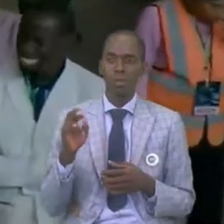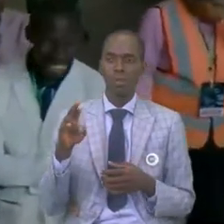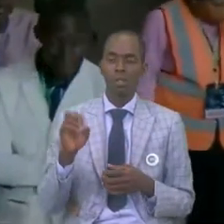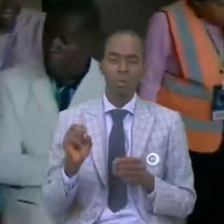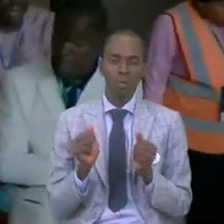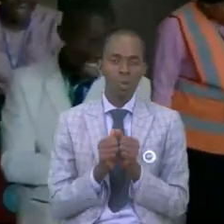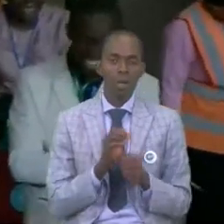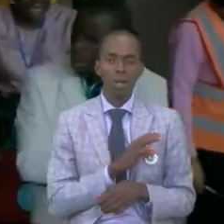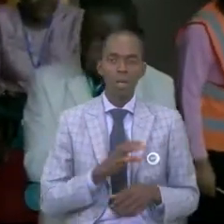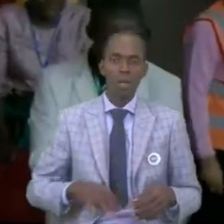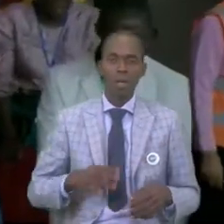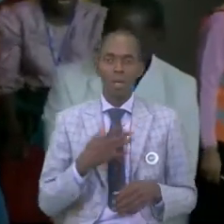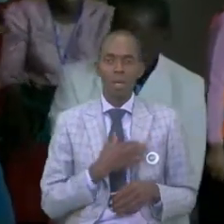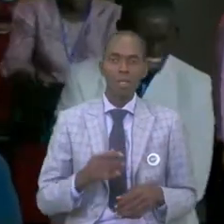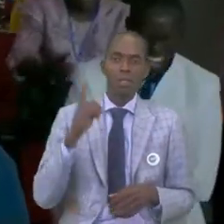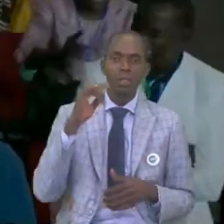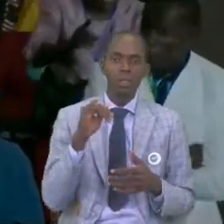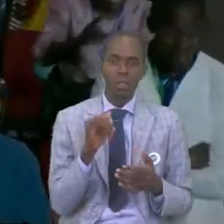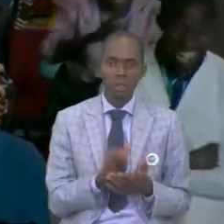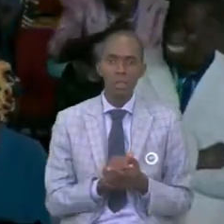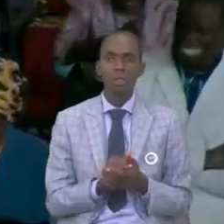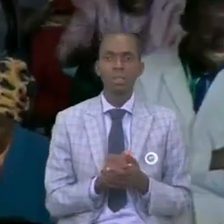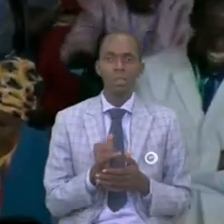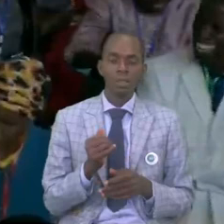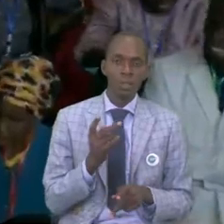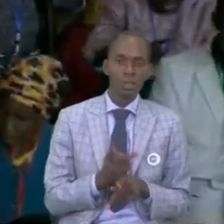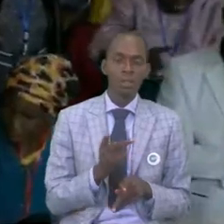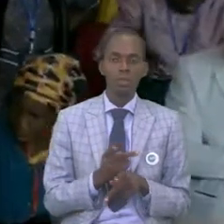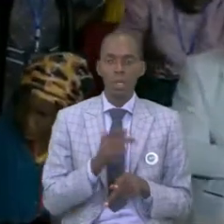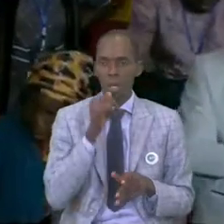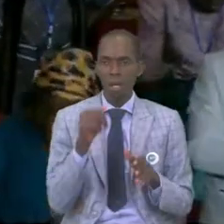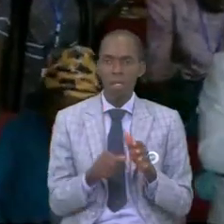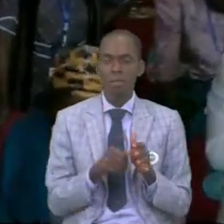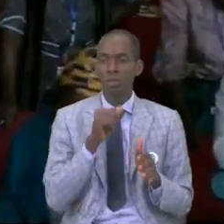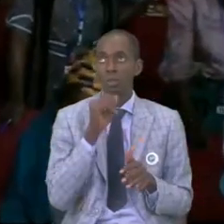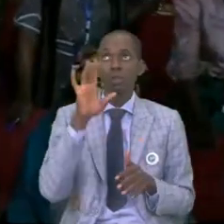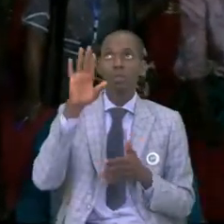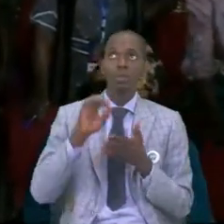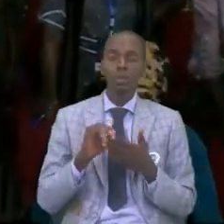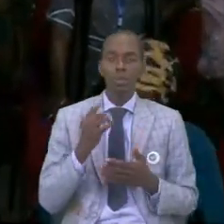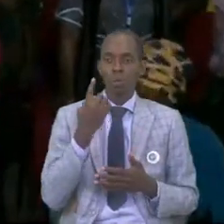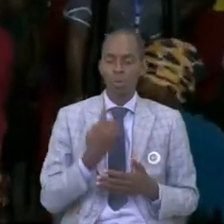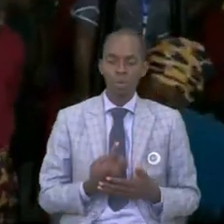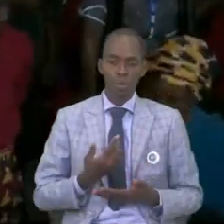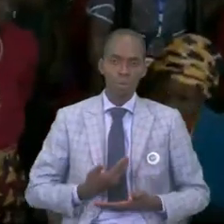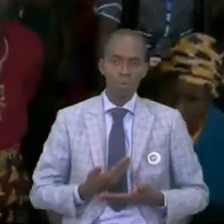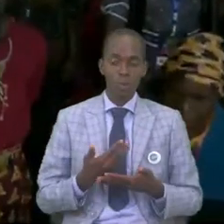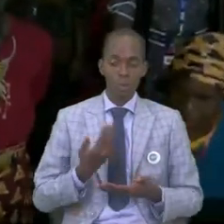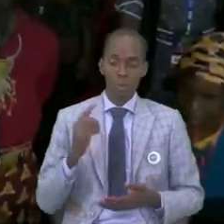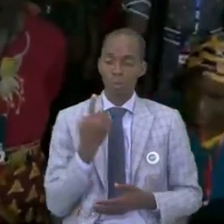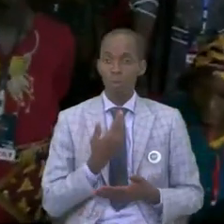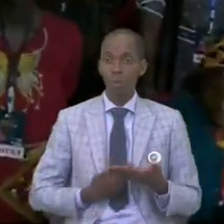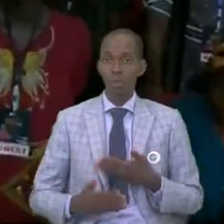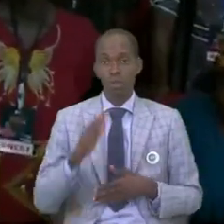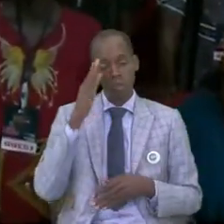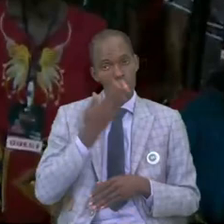he that spared not his only begotten Son, but he gave him up for you, for